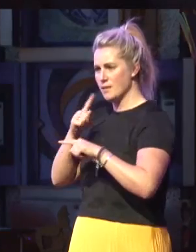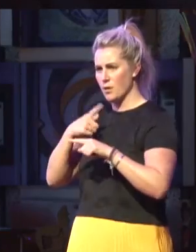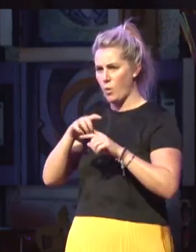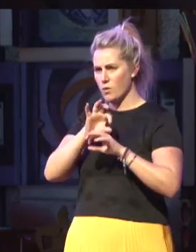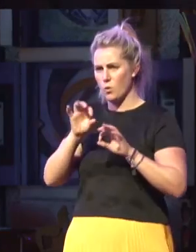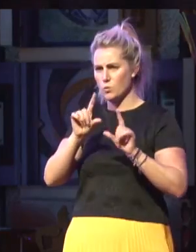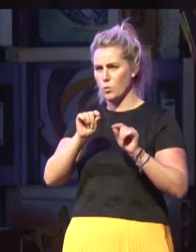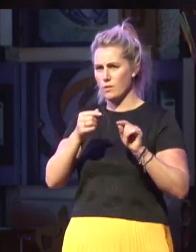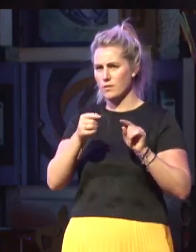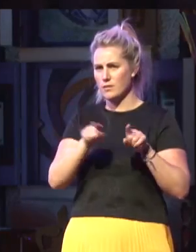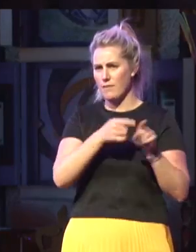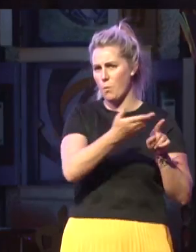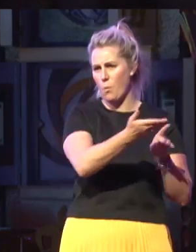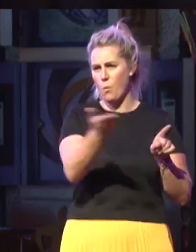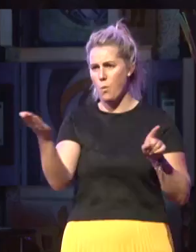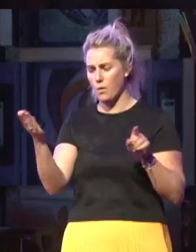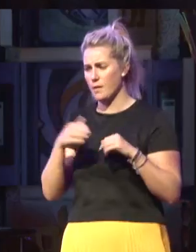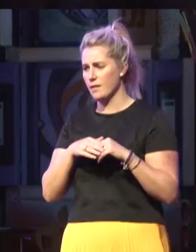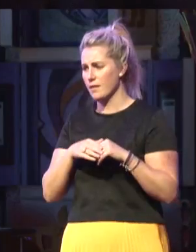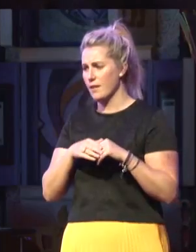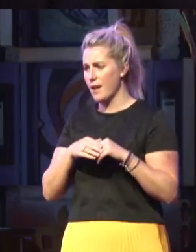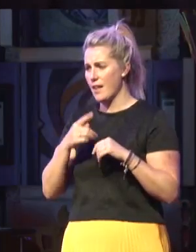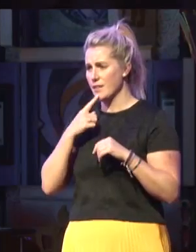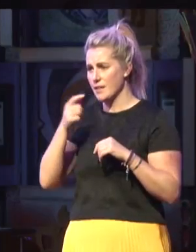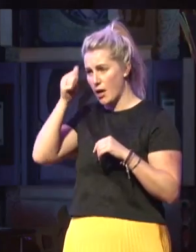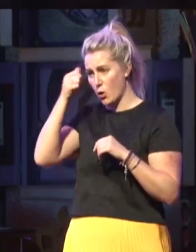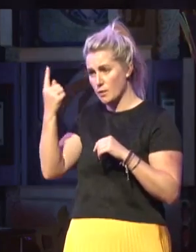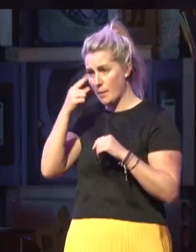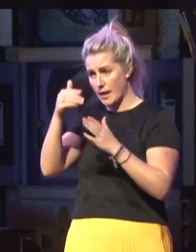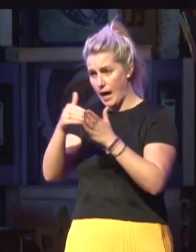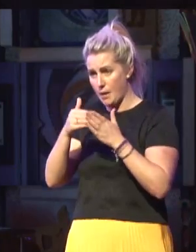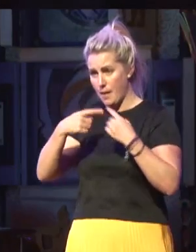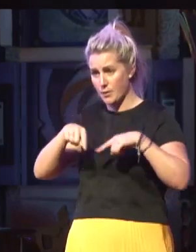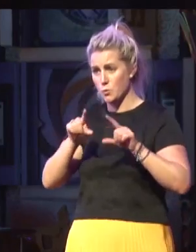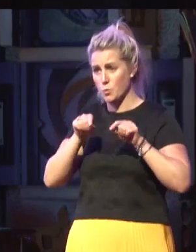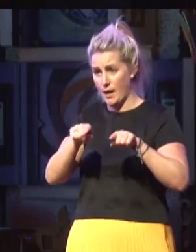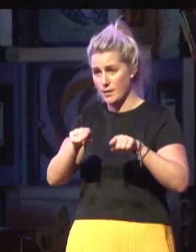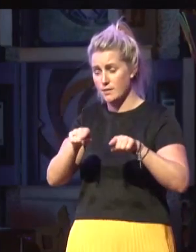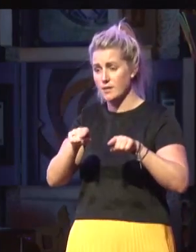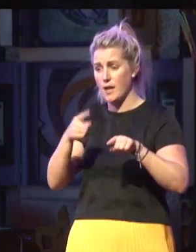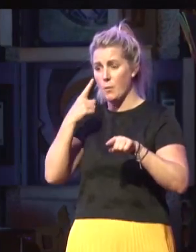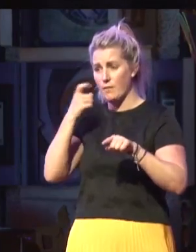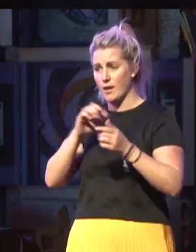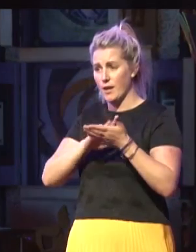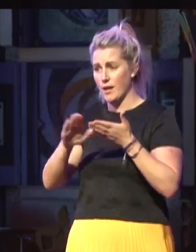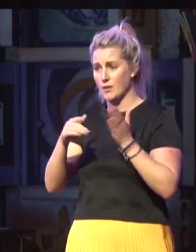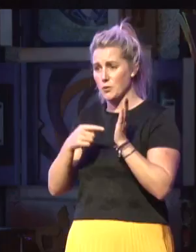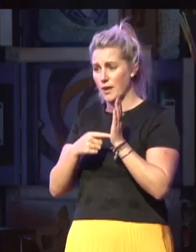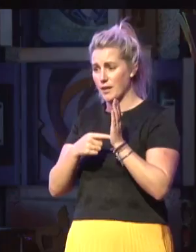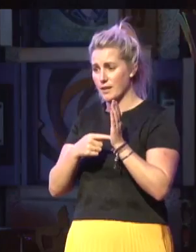for everybody? And then she said, I know someone who can help us pull it off. and we found Hiriatirangi, and then we